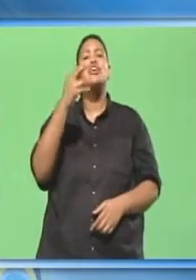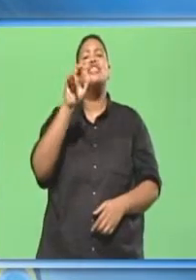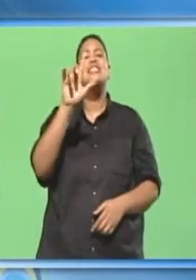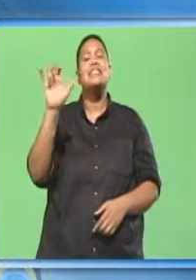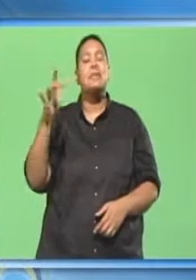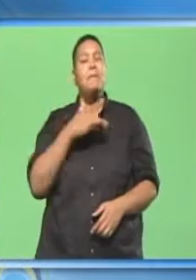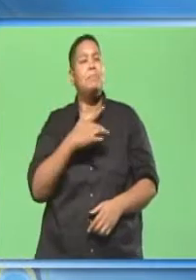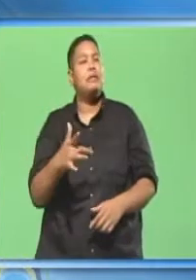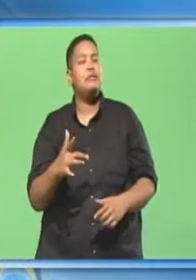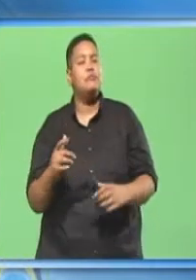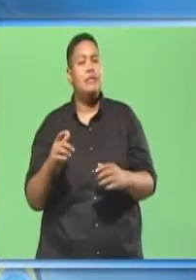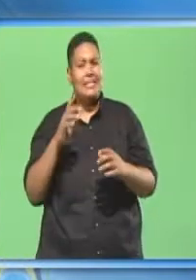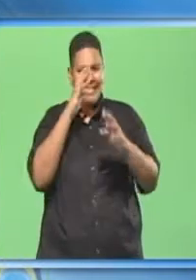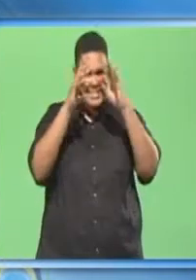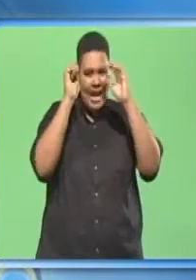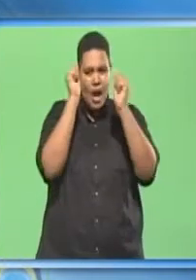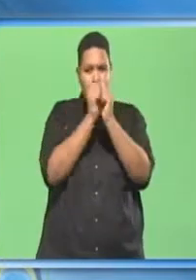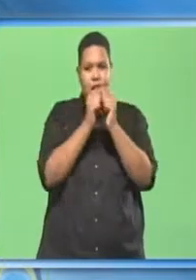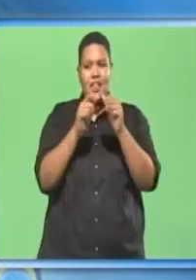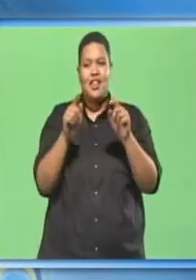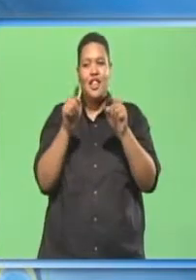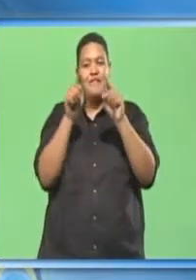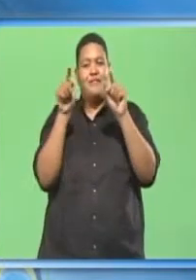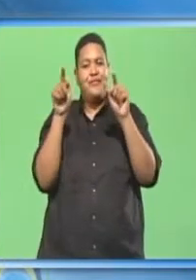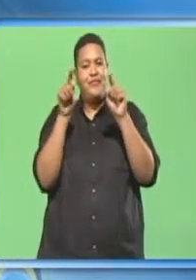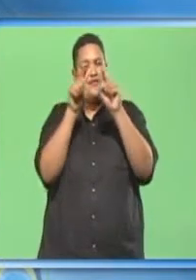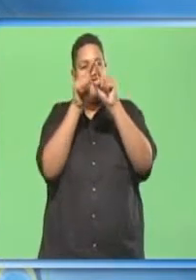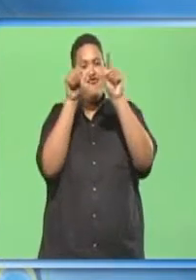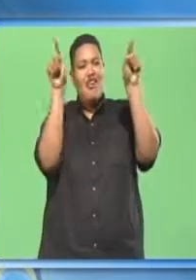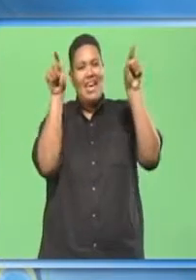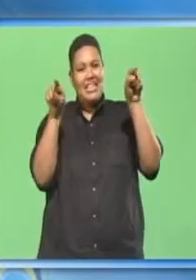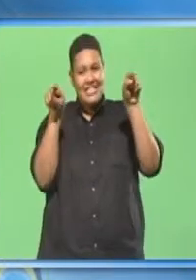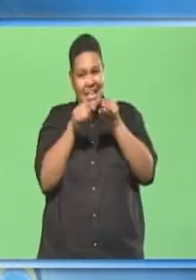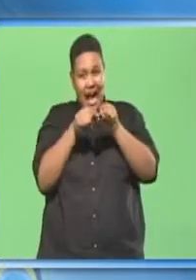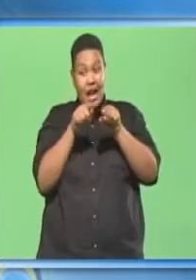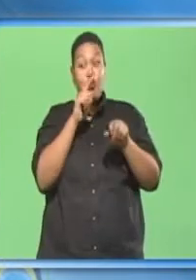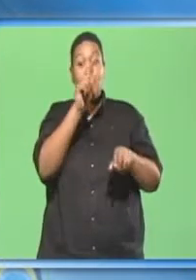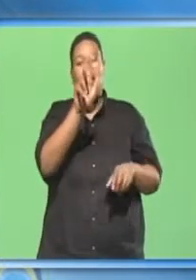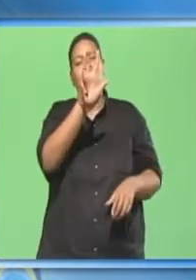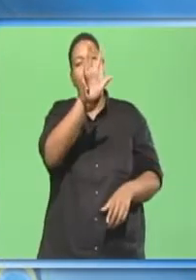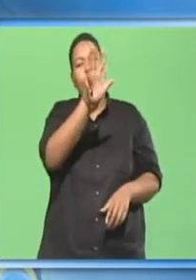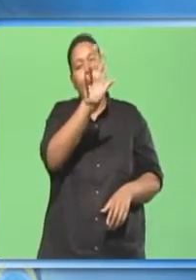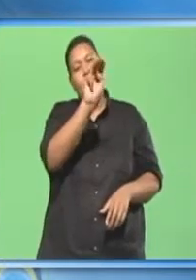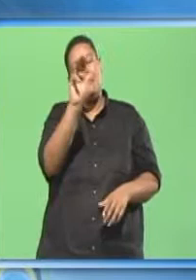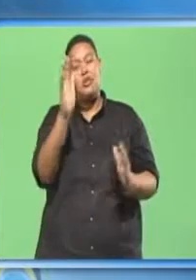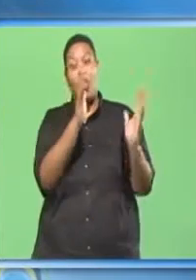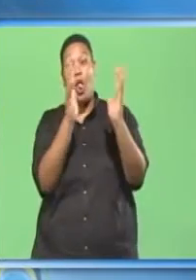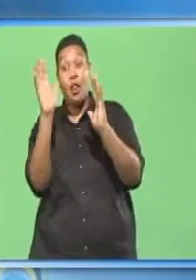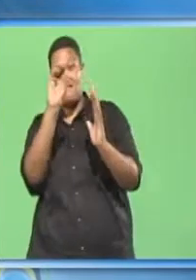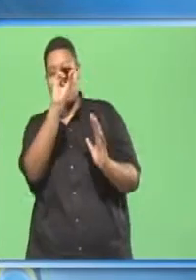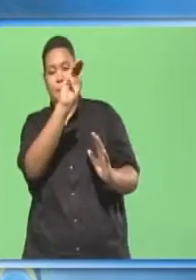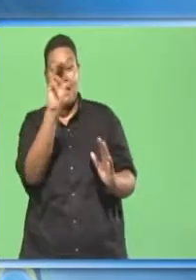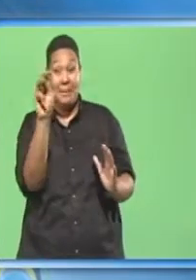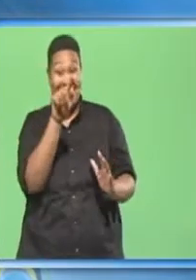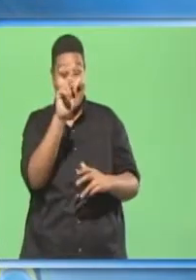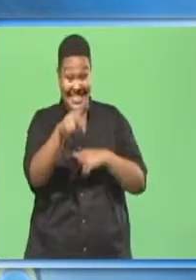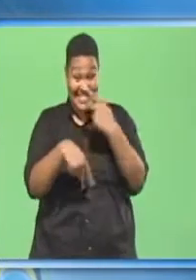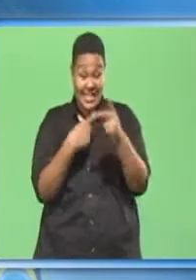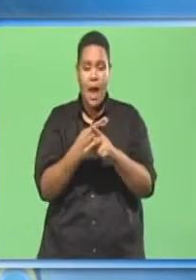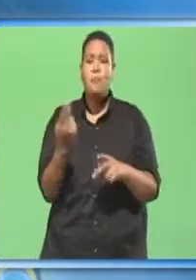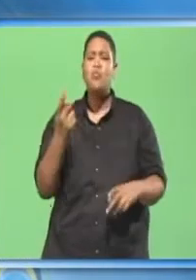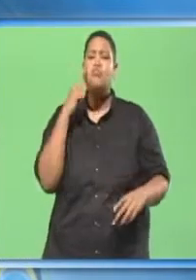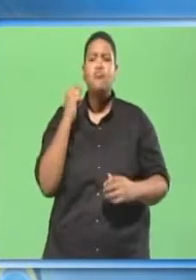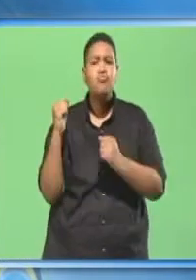are designed with a rectangular blade and are available in sizes ranging from 3 millimeters to 50 millimeters. These chisels are